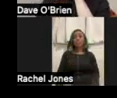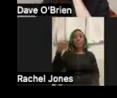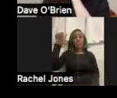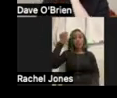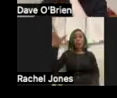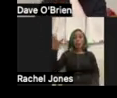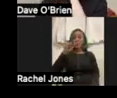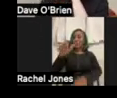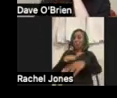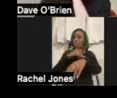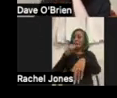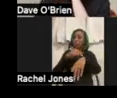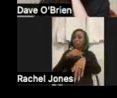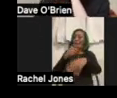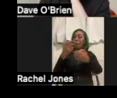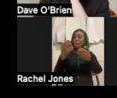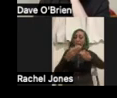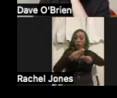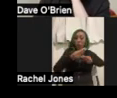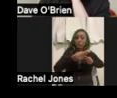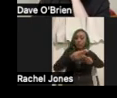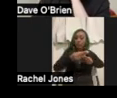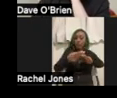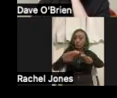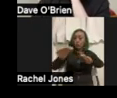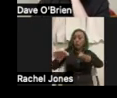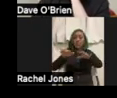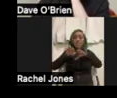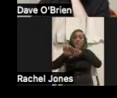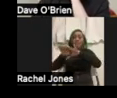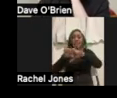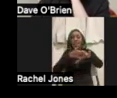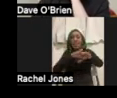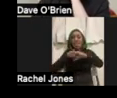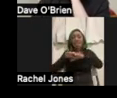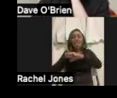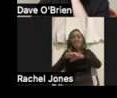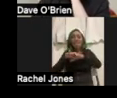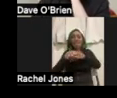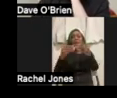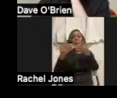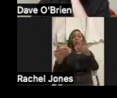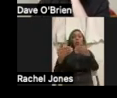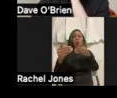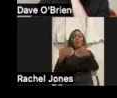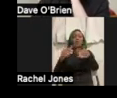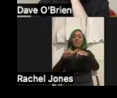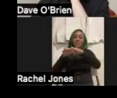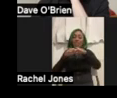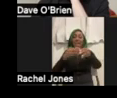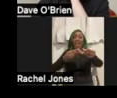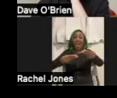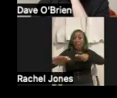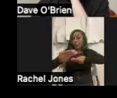So how can we distribute those things in ways that are more equitable, in ways that facilitate or